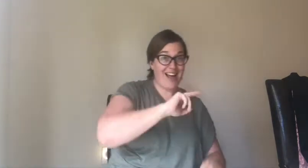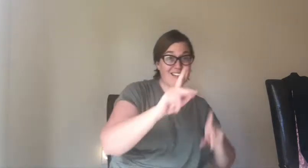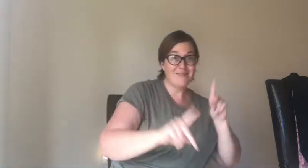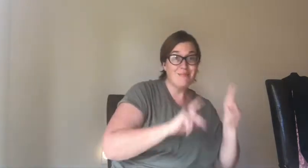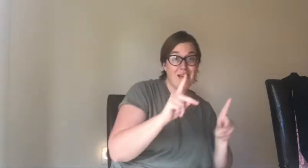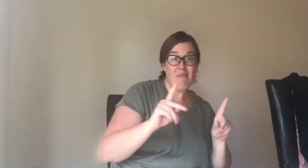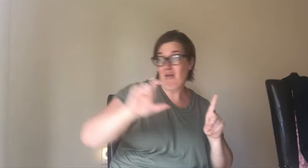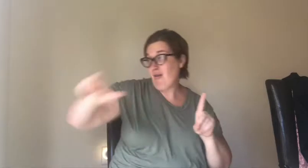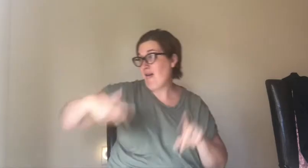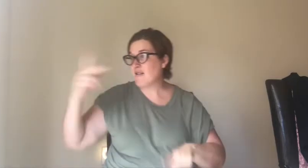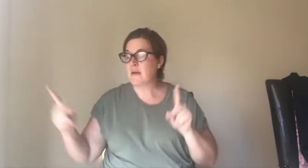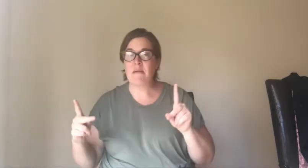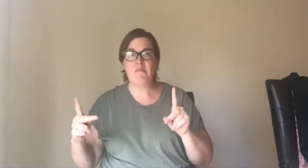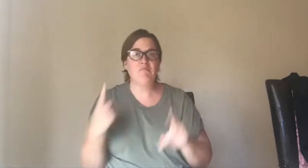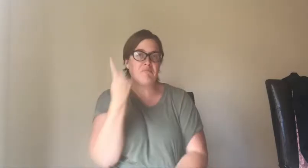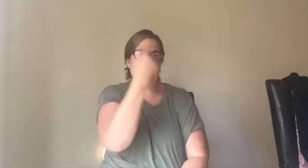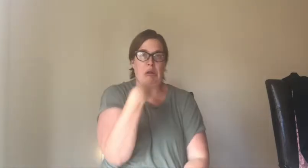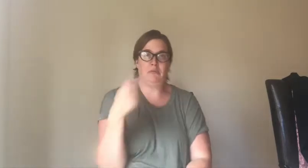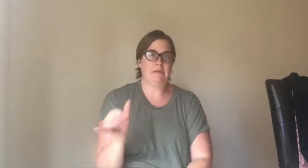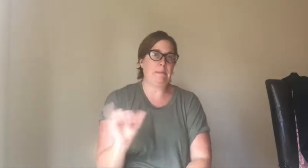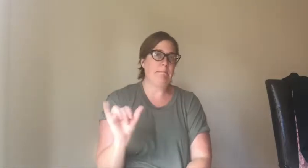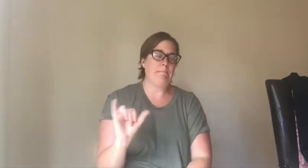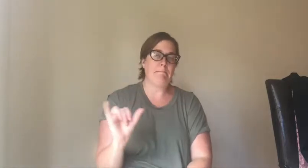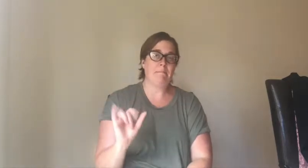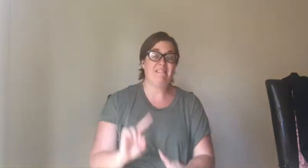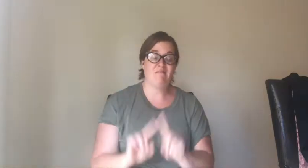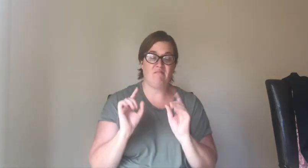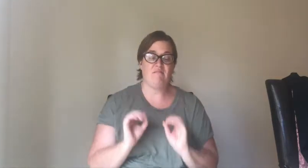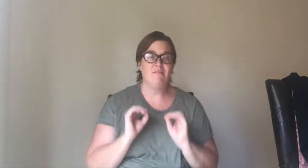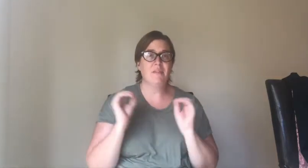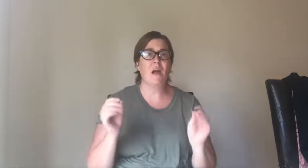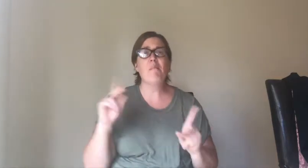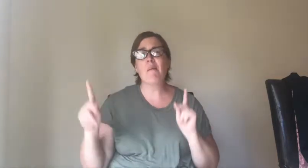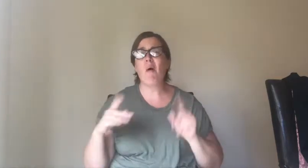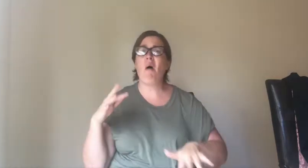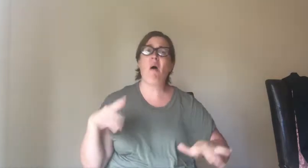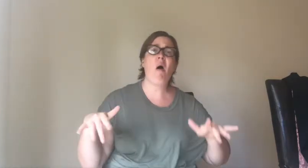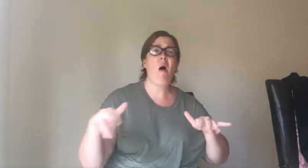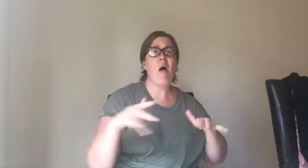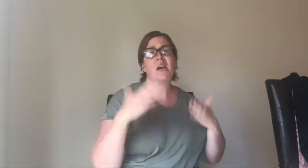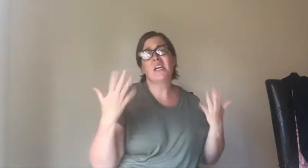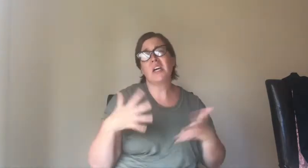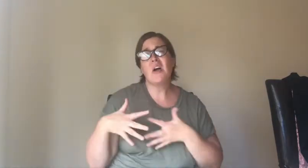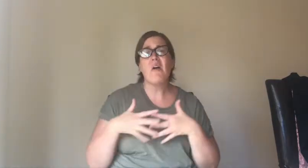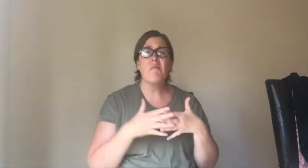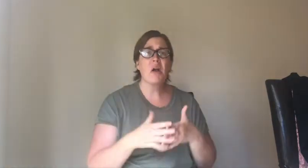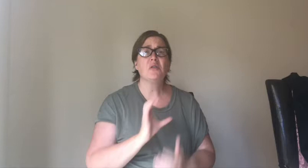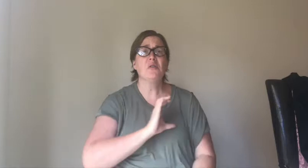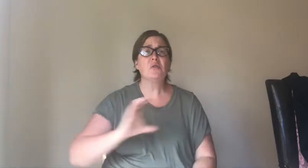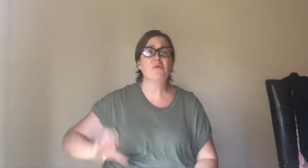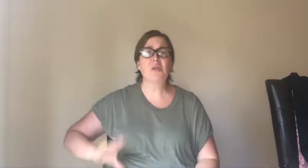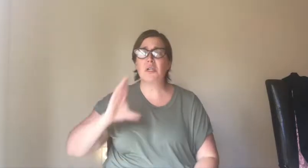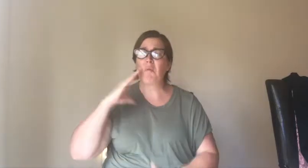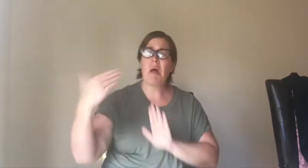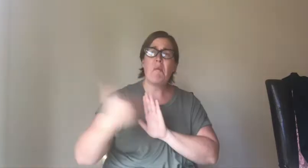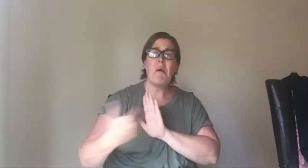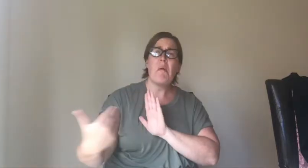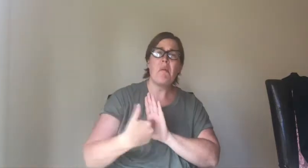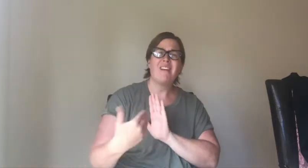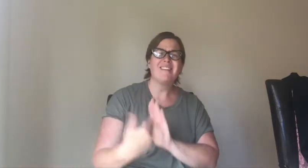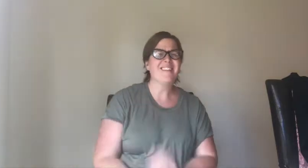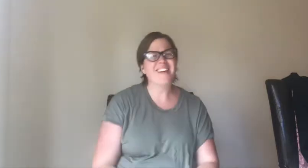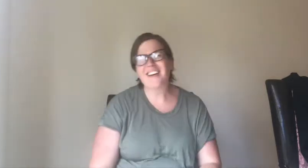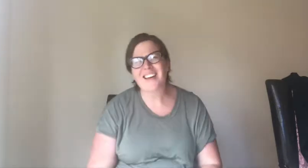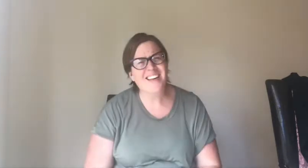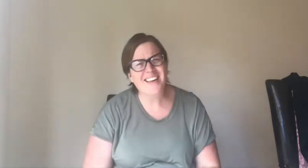And so really, if you think about it, the greatest threat, I believe, to the church, God's people, to the church in America today is